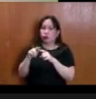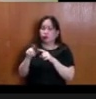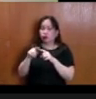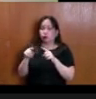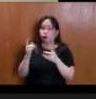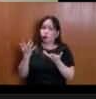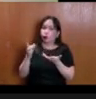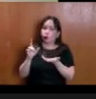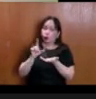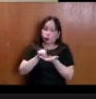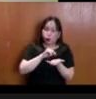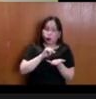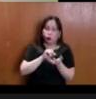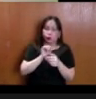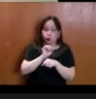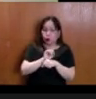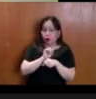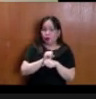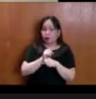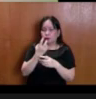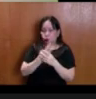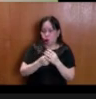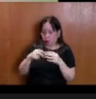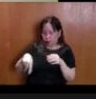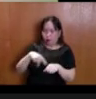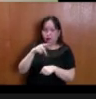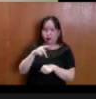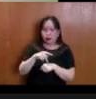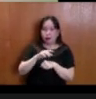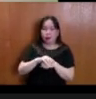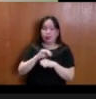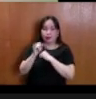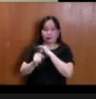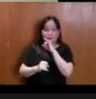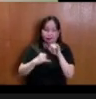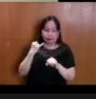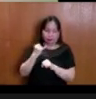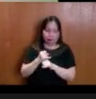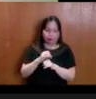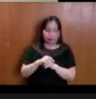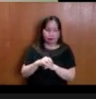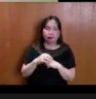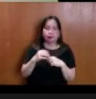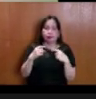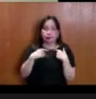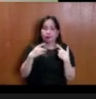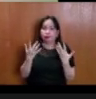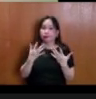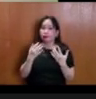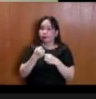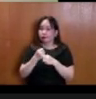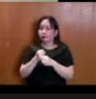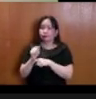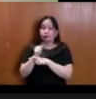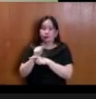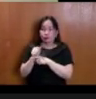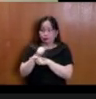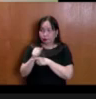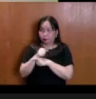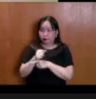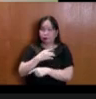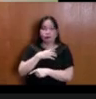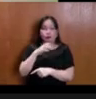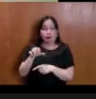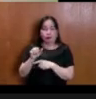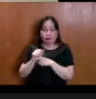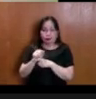both in the local and in international arena. And we have been conducting trainings and capacity